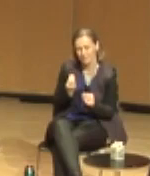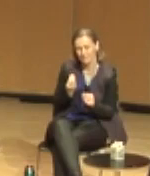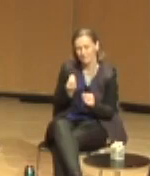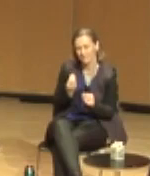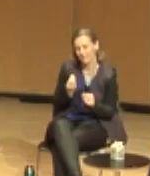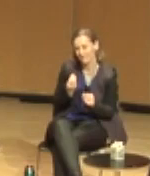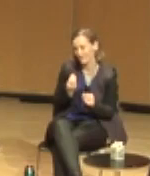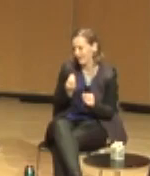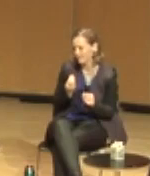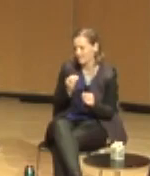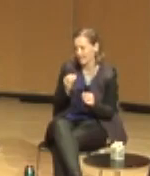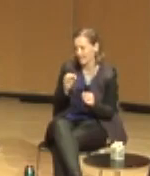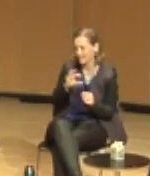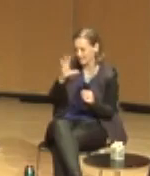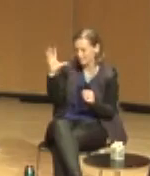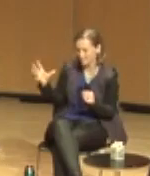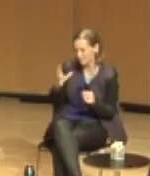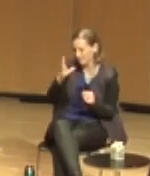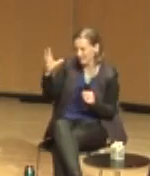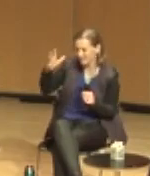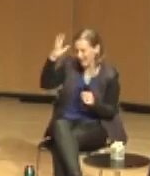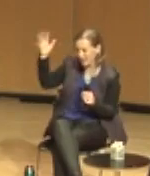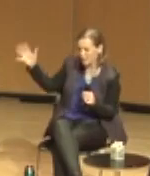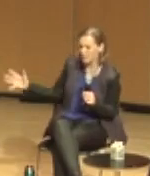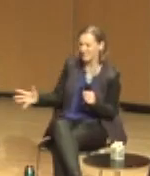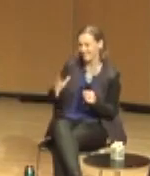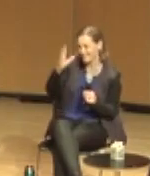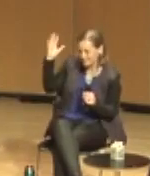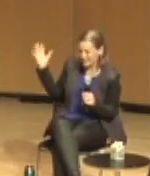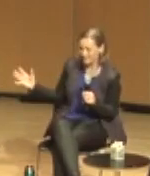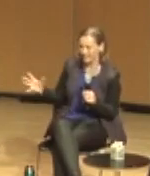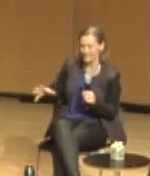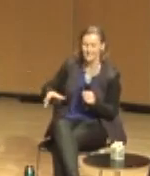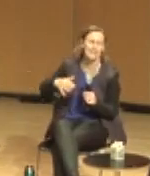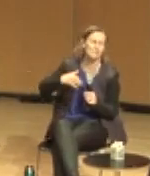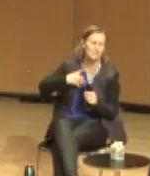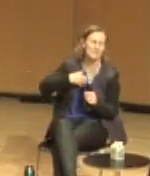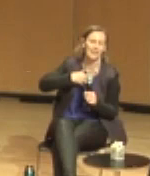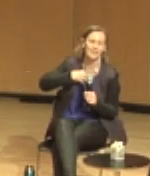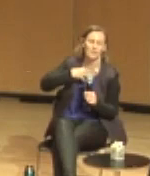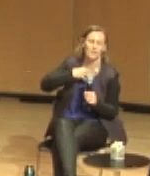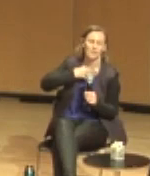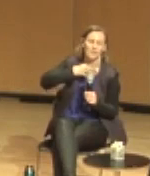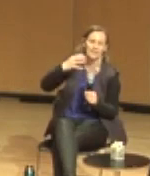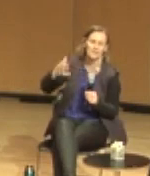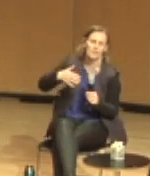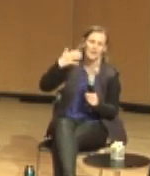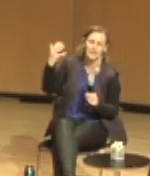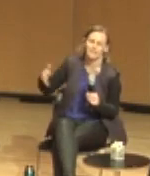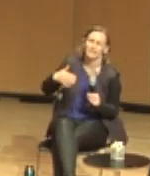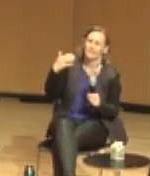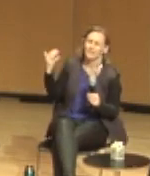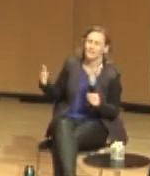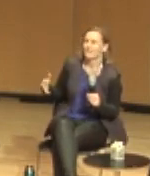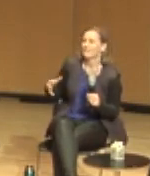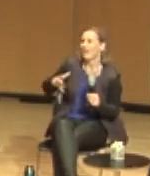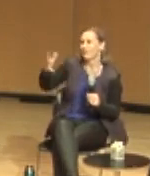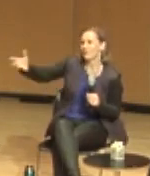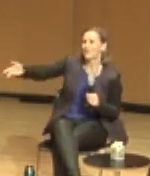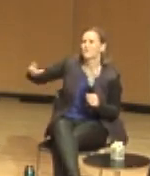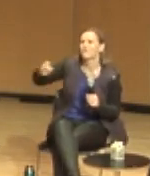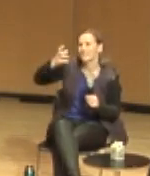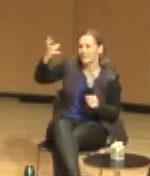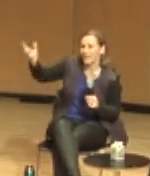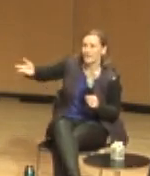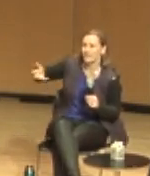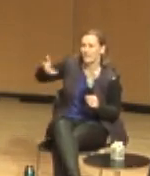what's happening in the everyday in that those themes have like stayed with me or or that's like what I've I